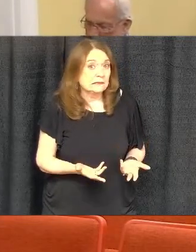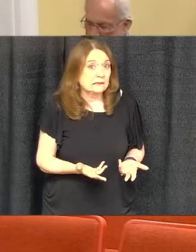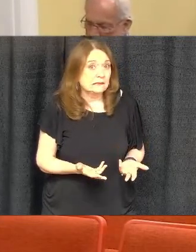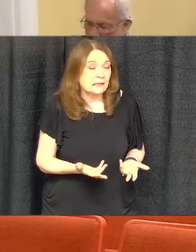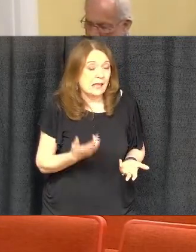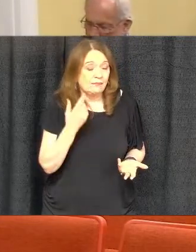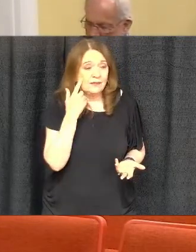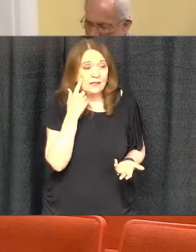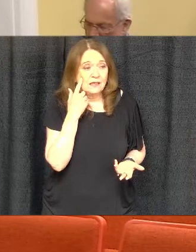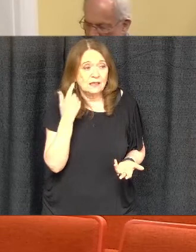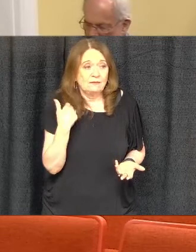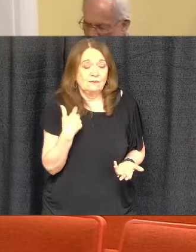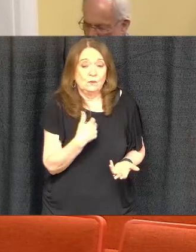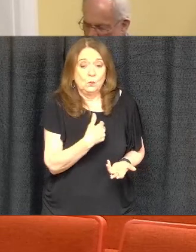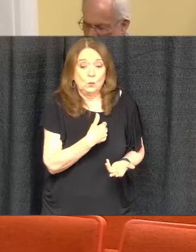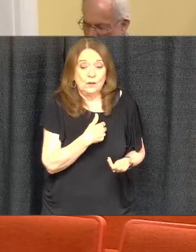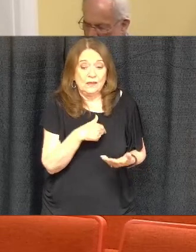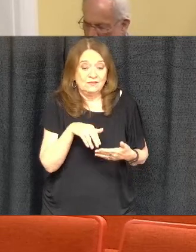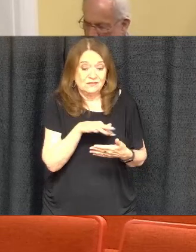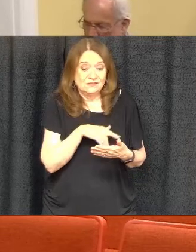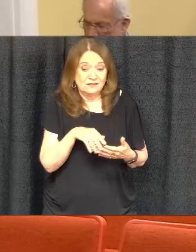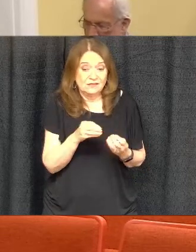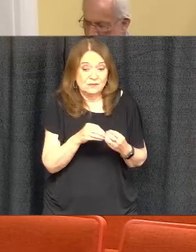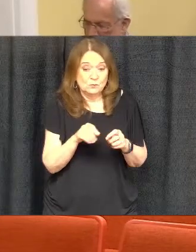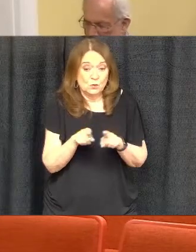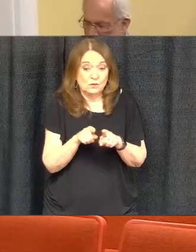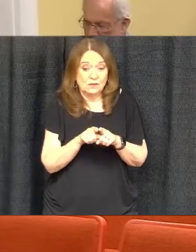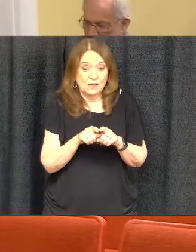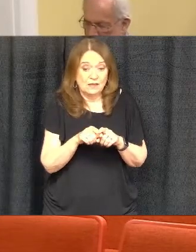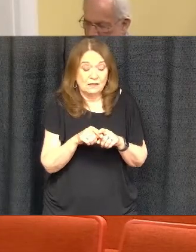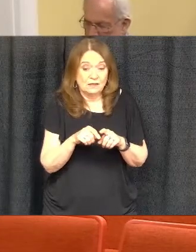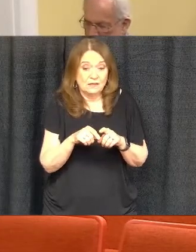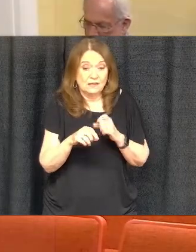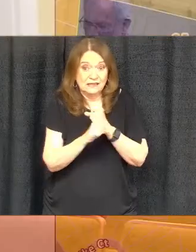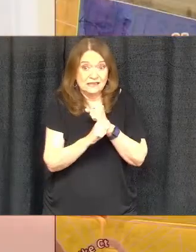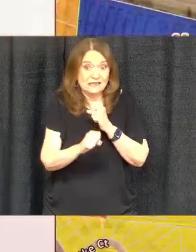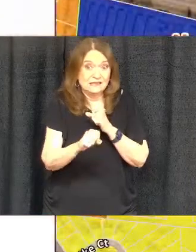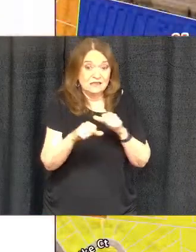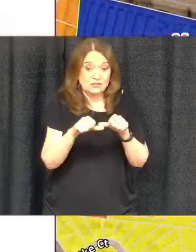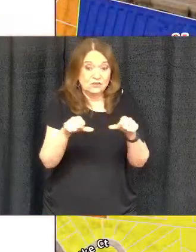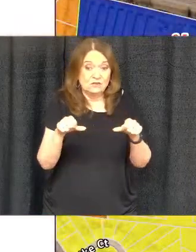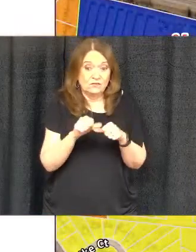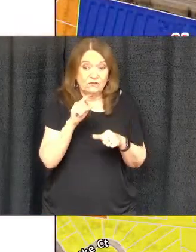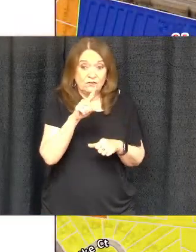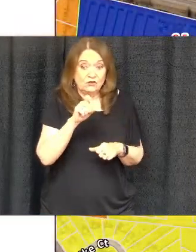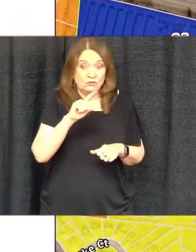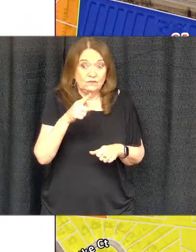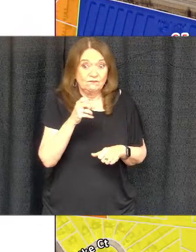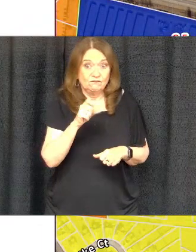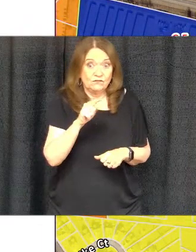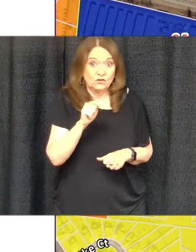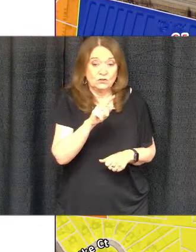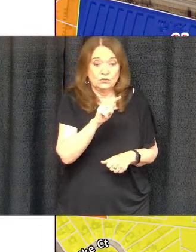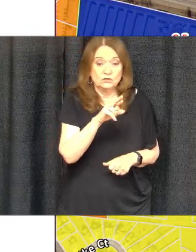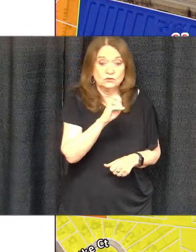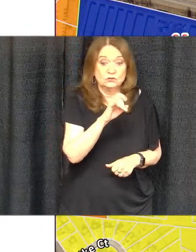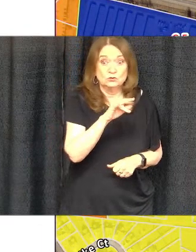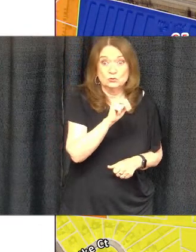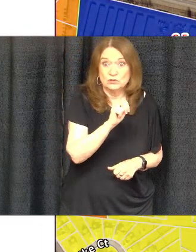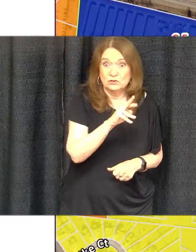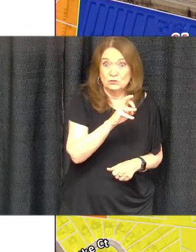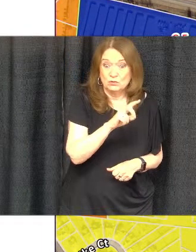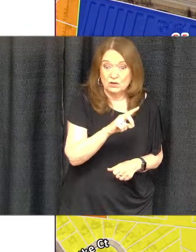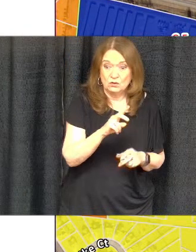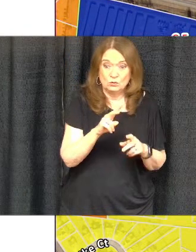I think we've looked at this more as an extension of the area at 101st Trenton Road. You know, a very key, very